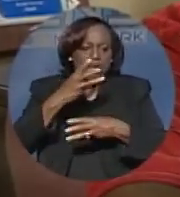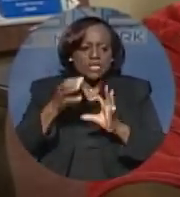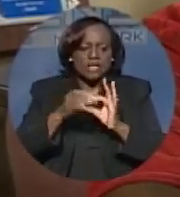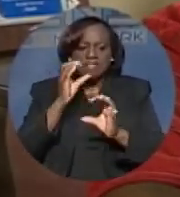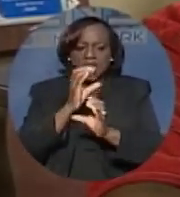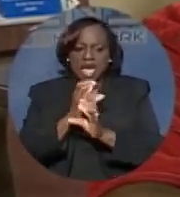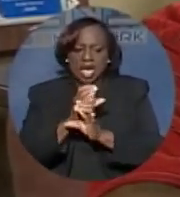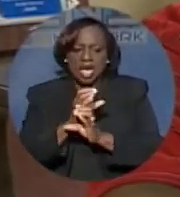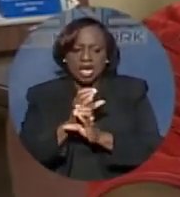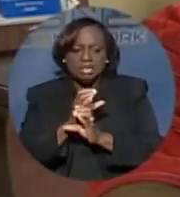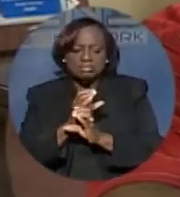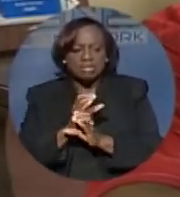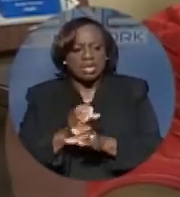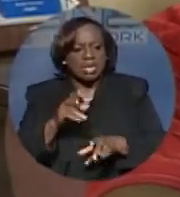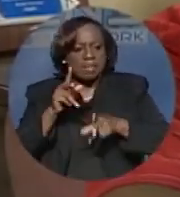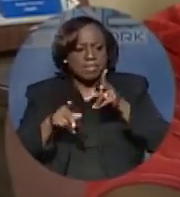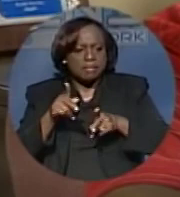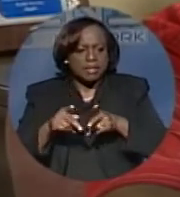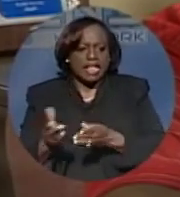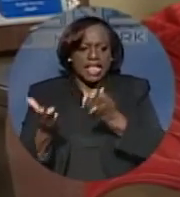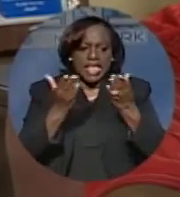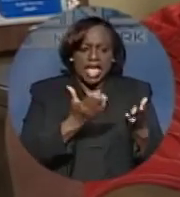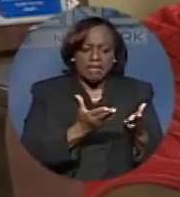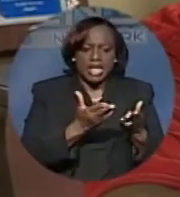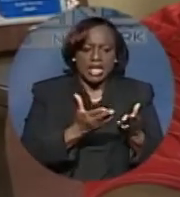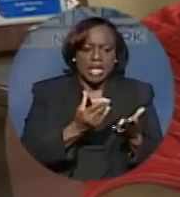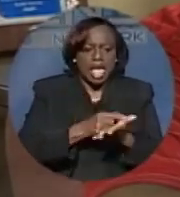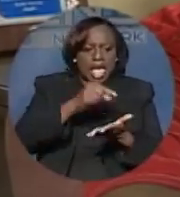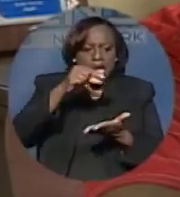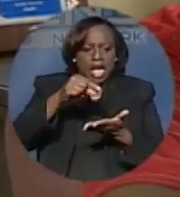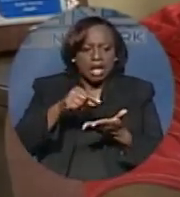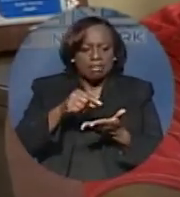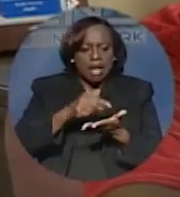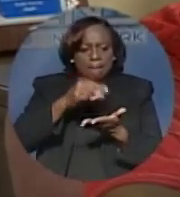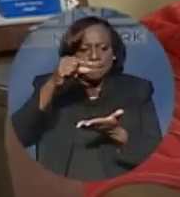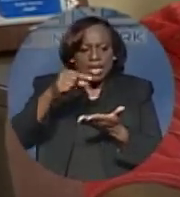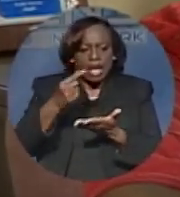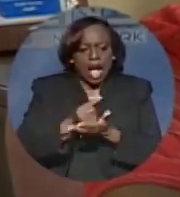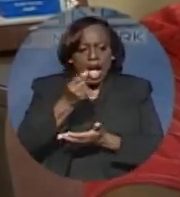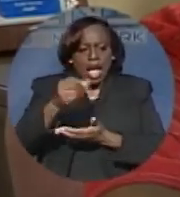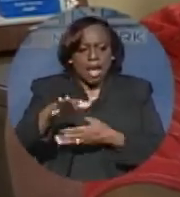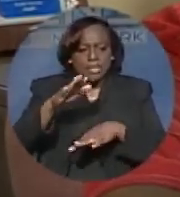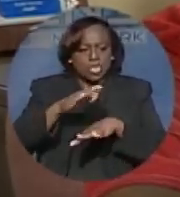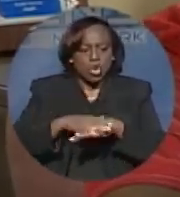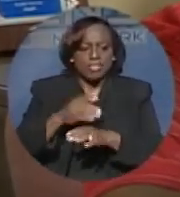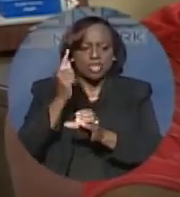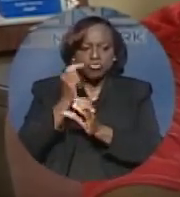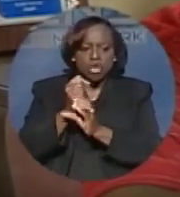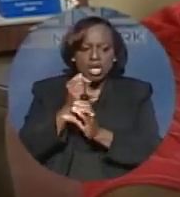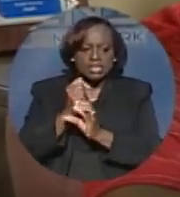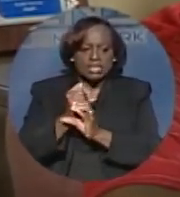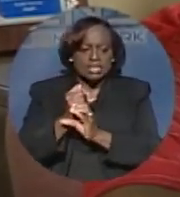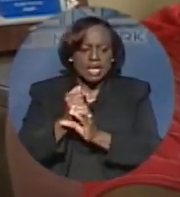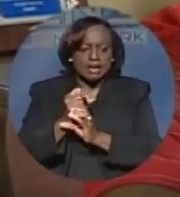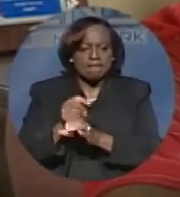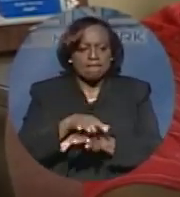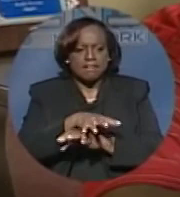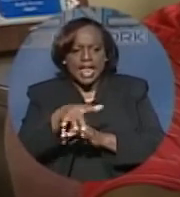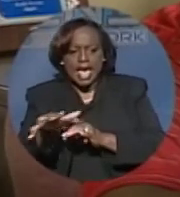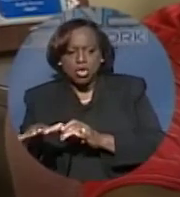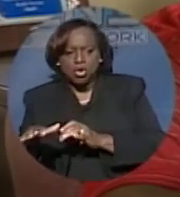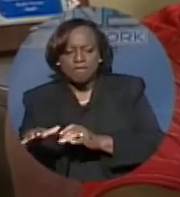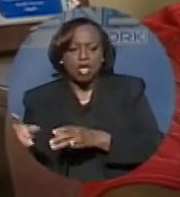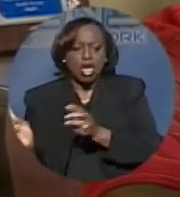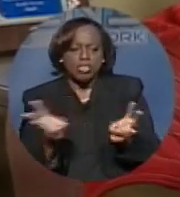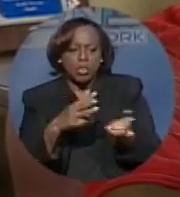Individuals carrying unprotected refuse on the back of the trucks, they allow to fly off as they drive along. The wind